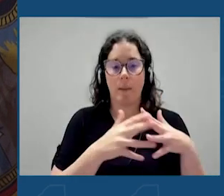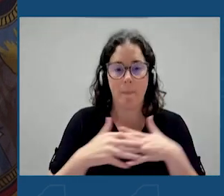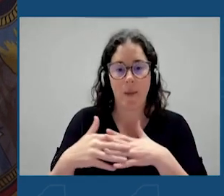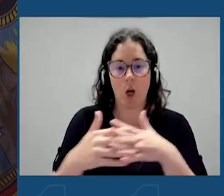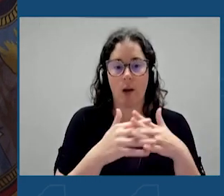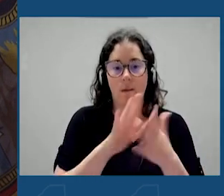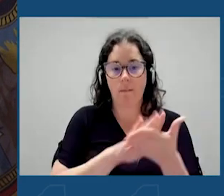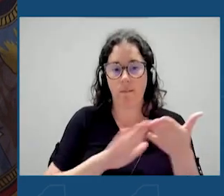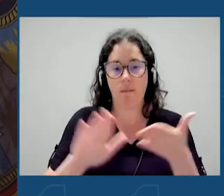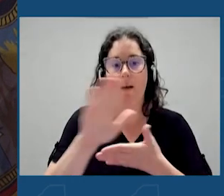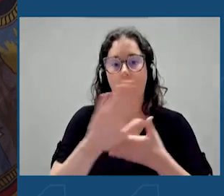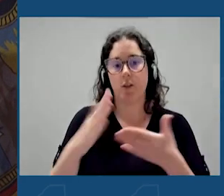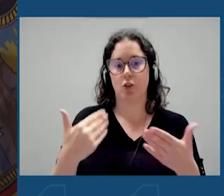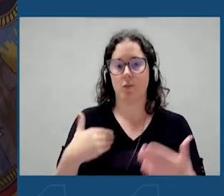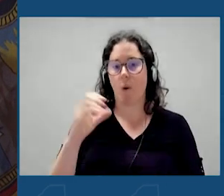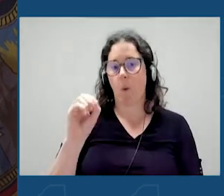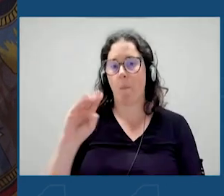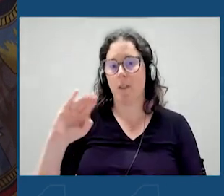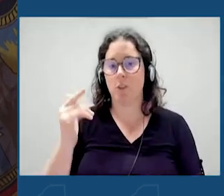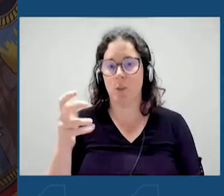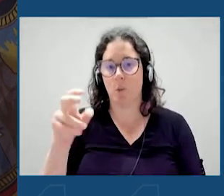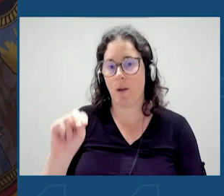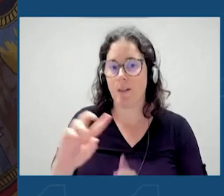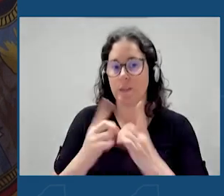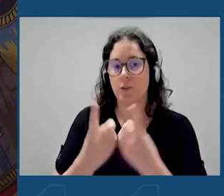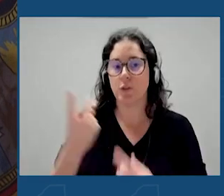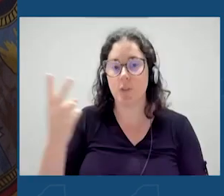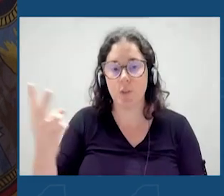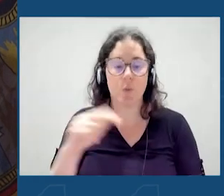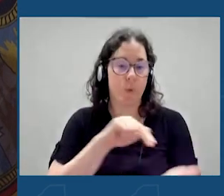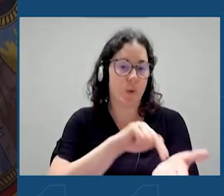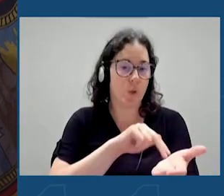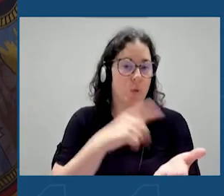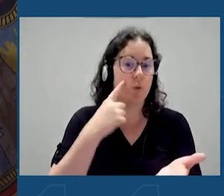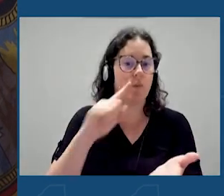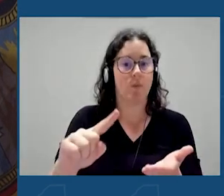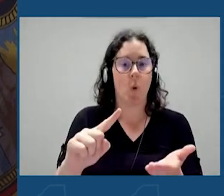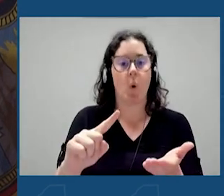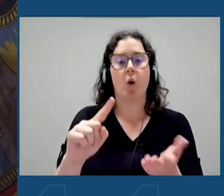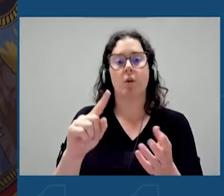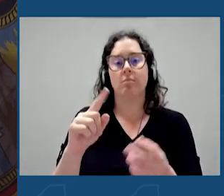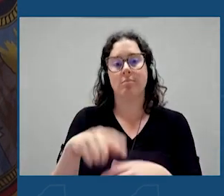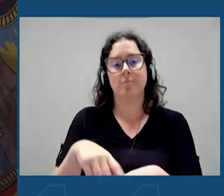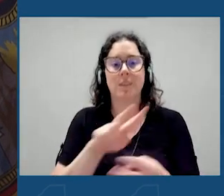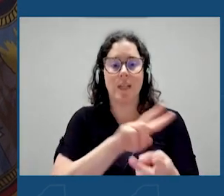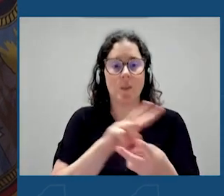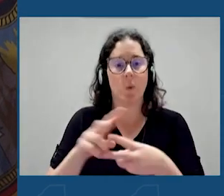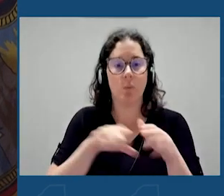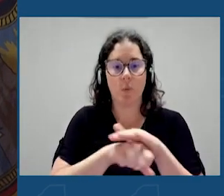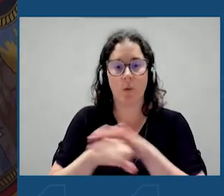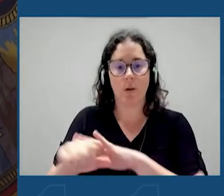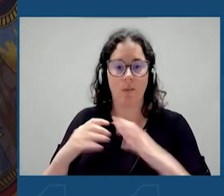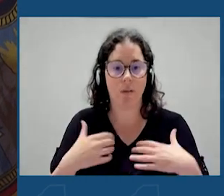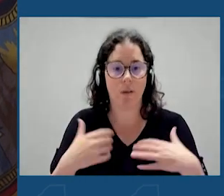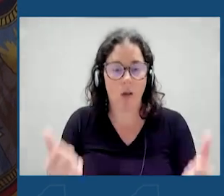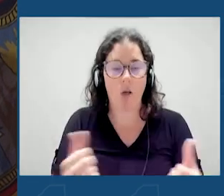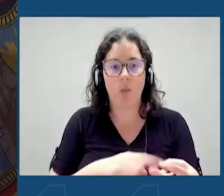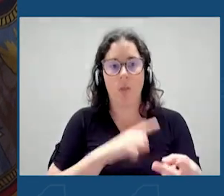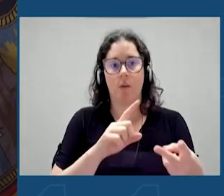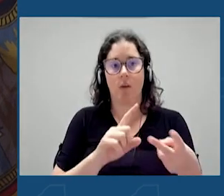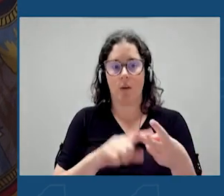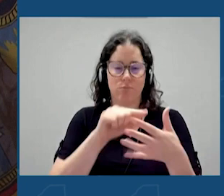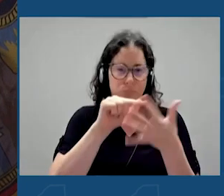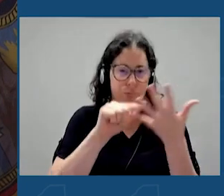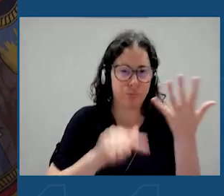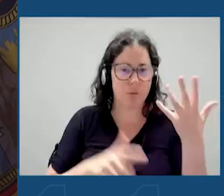Obstetricians and Gynecologists, District 2, Nurses for Sexual and Reproductive Health, Pregnancy Justice, and a whole host of